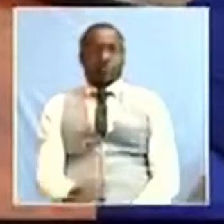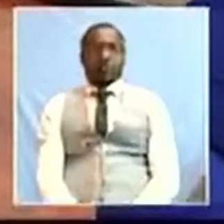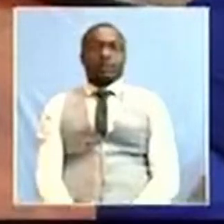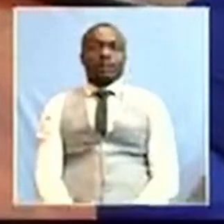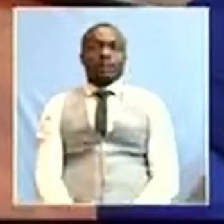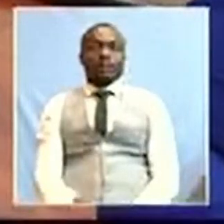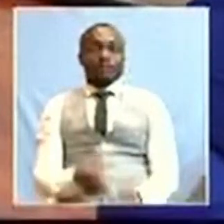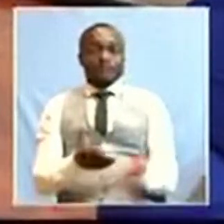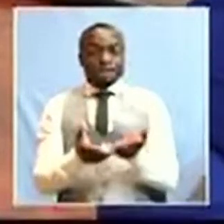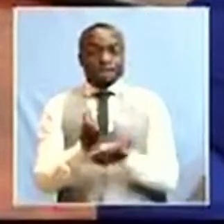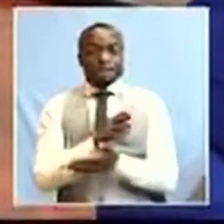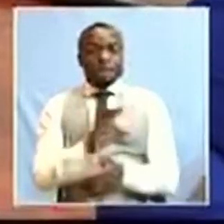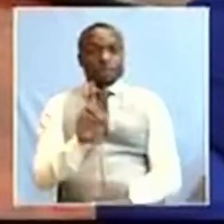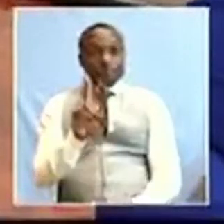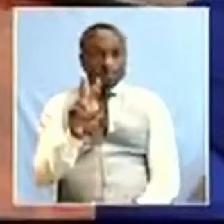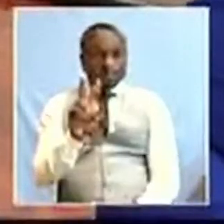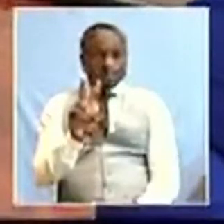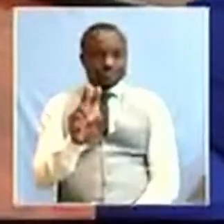Page 2, Chair.